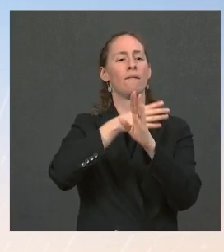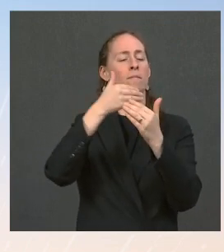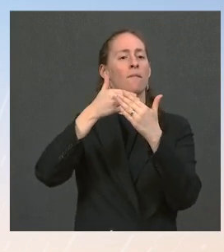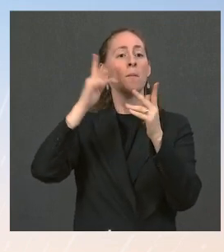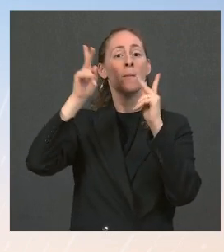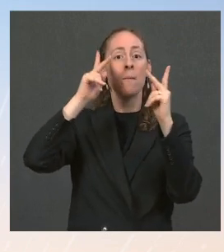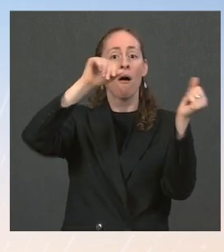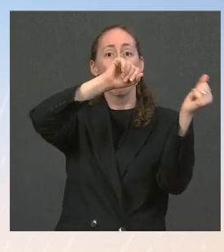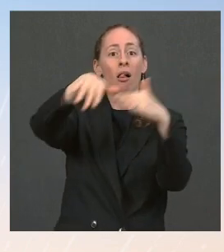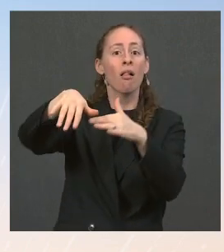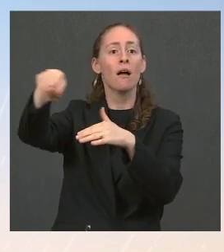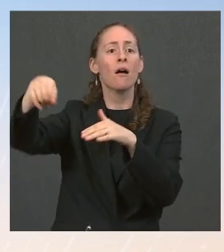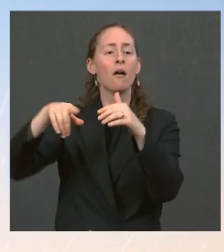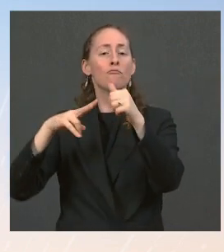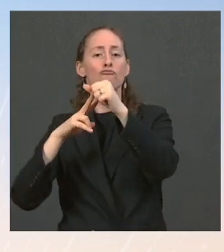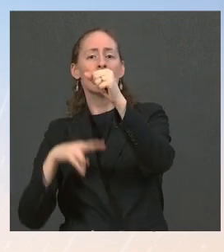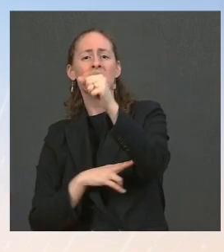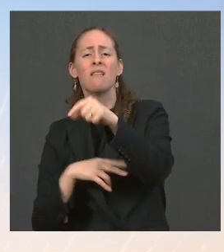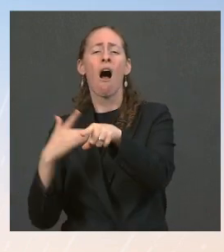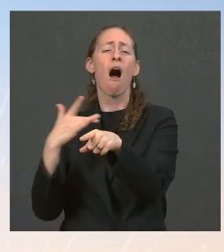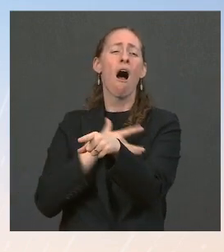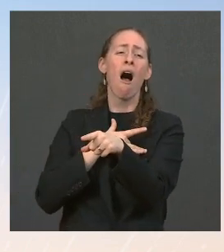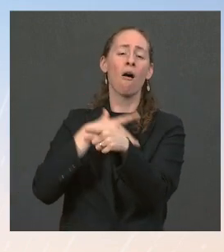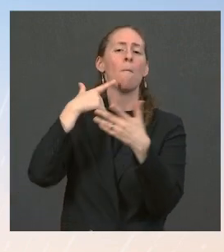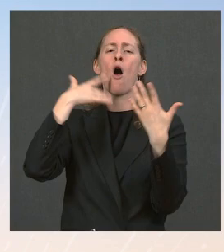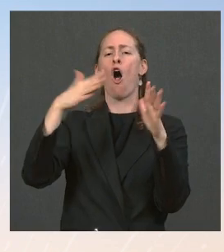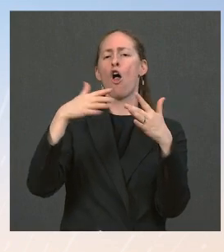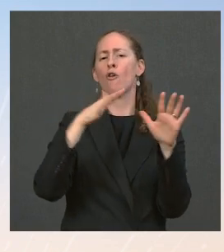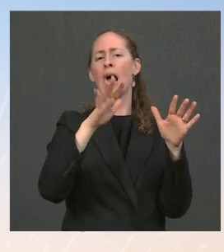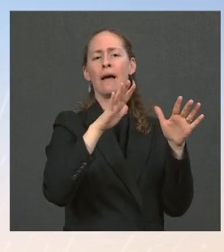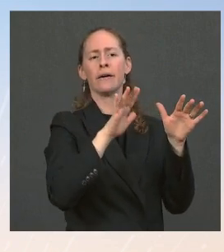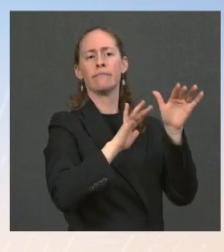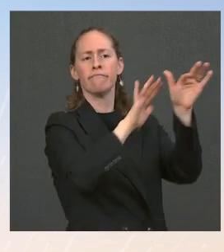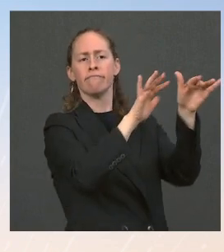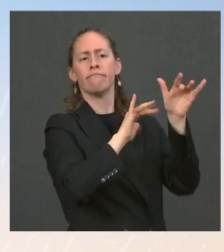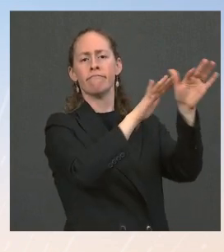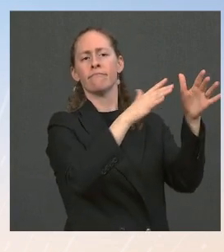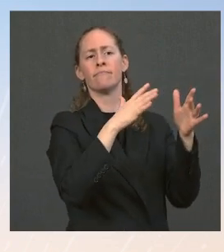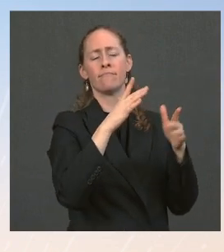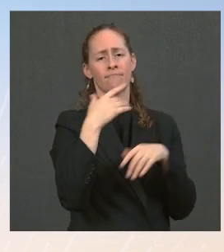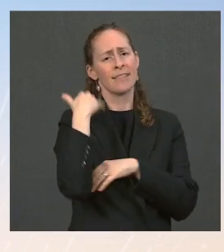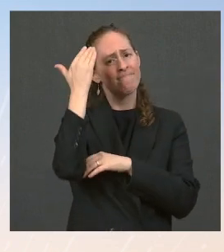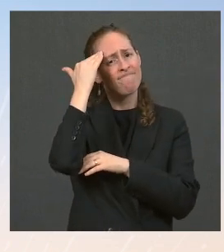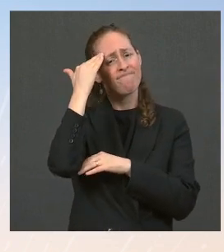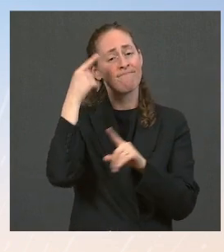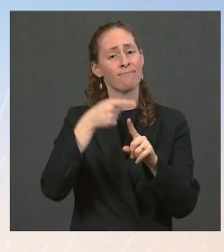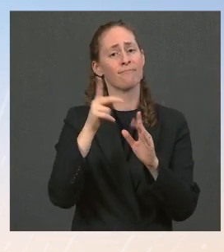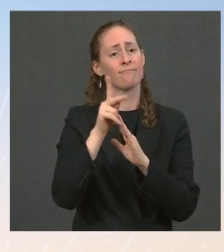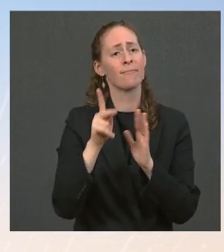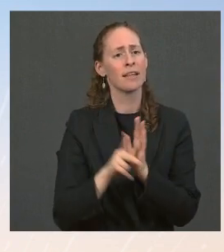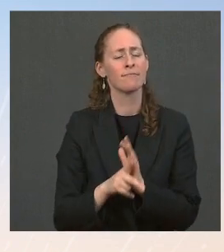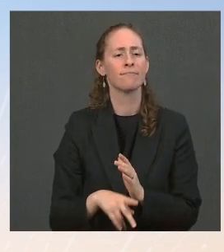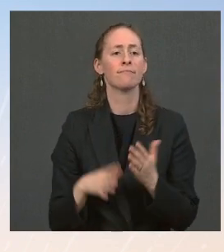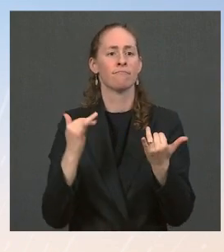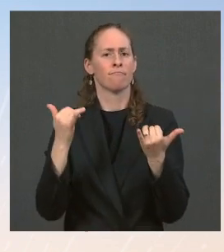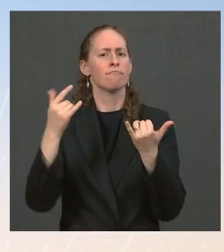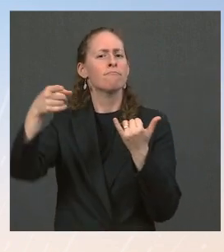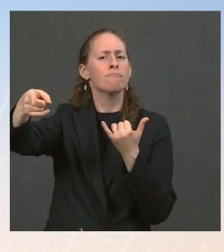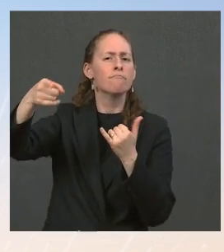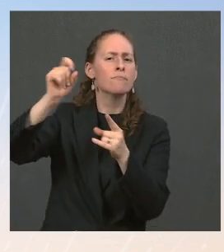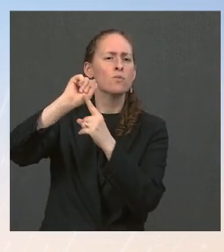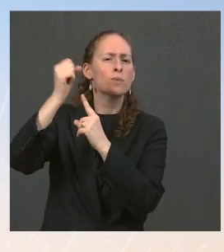are so heartbreaking. And as it relates to policies, also very good question. As we go through this